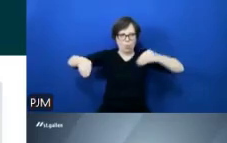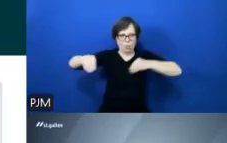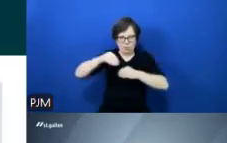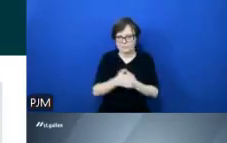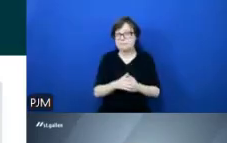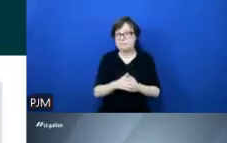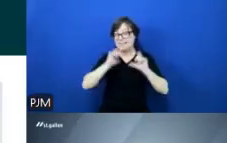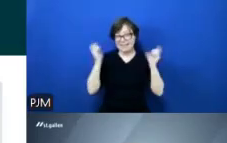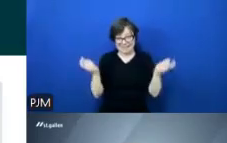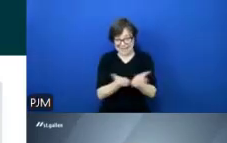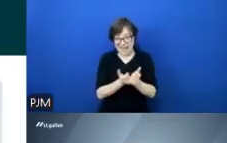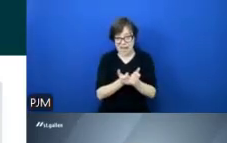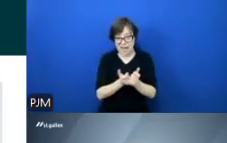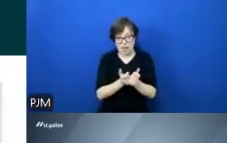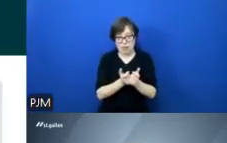planning.